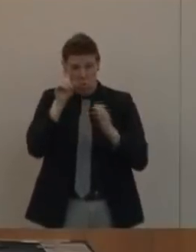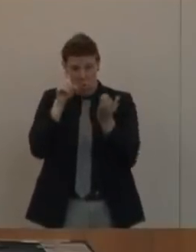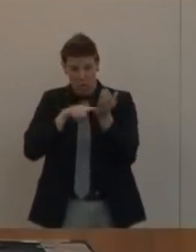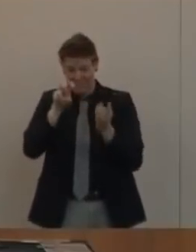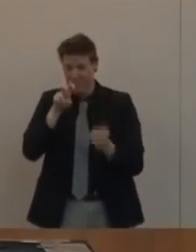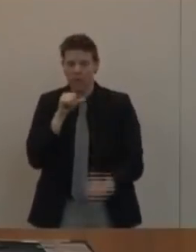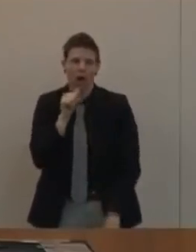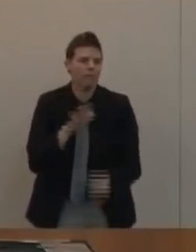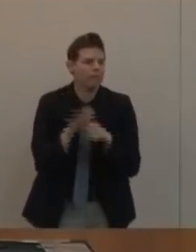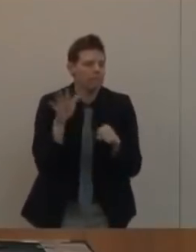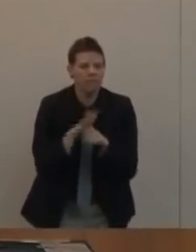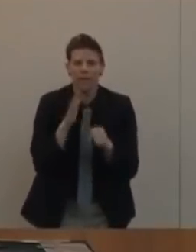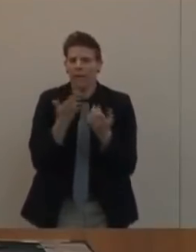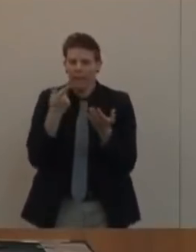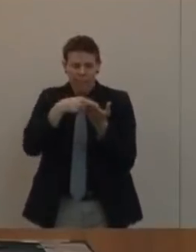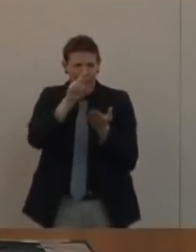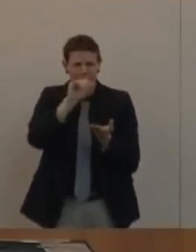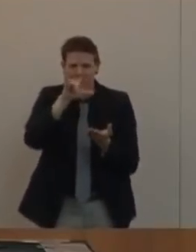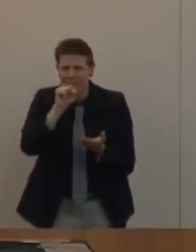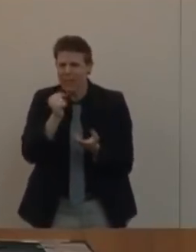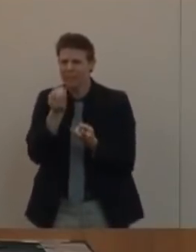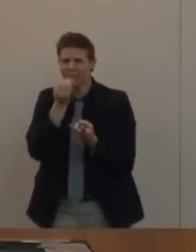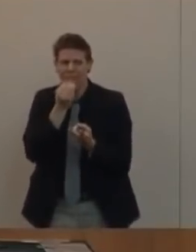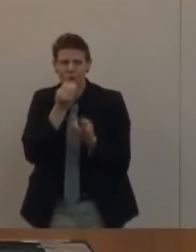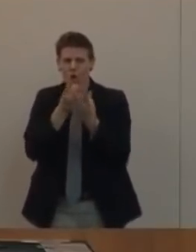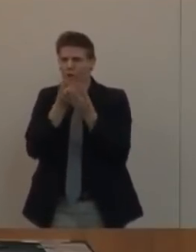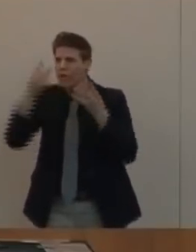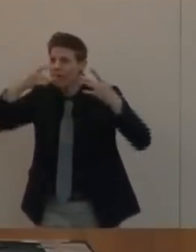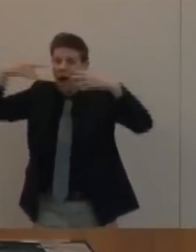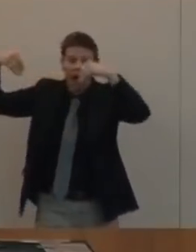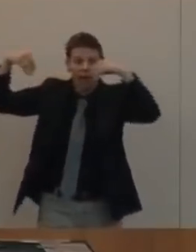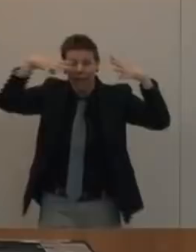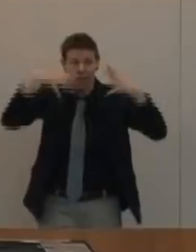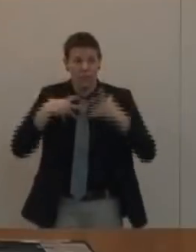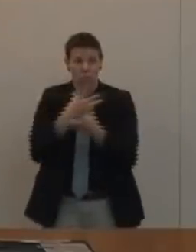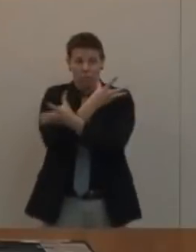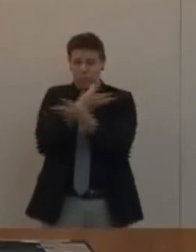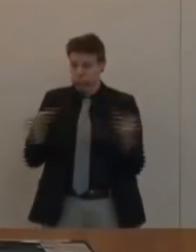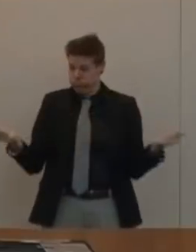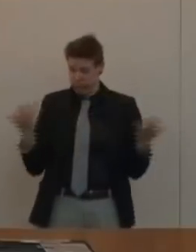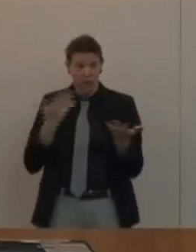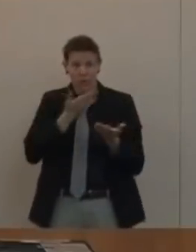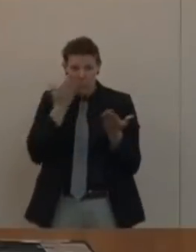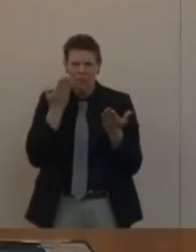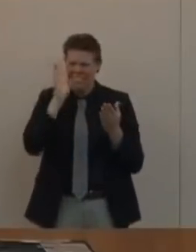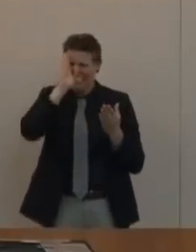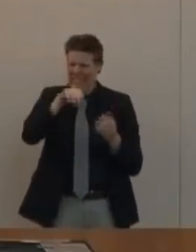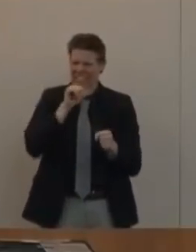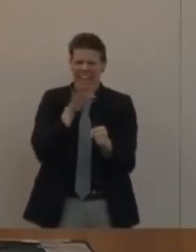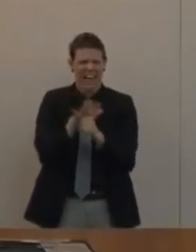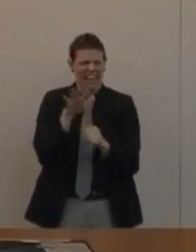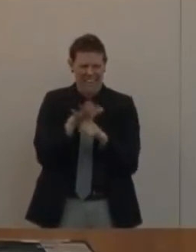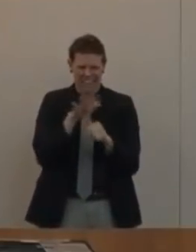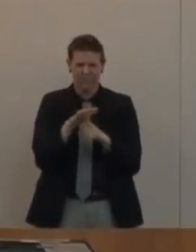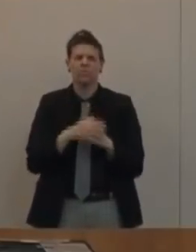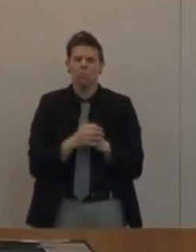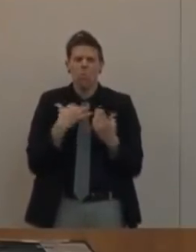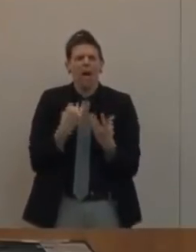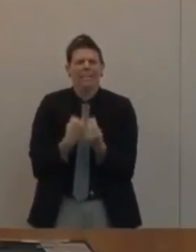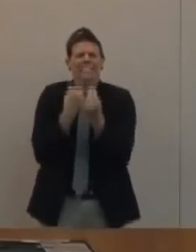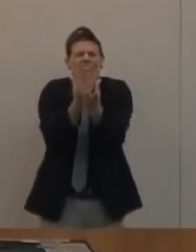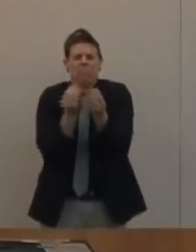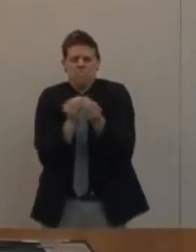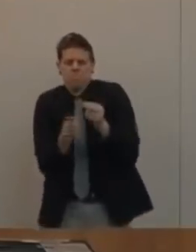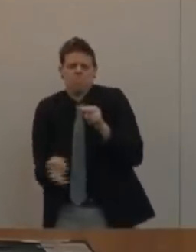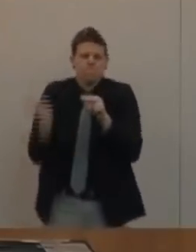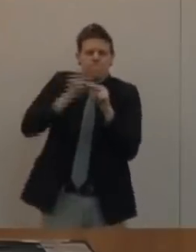food, pay a mortgage, keep the lights on, and or pay rent. We're clear. So we wanted to provide an additional benefit